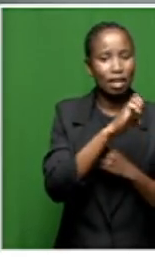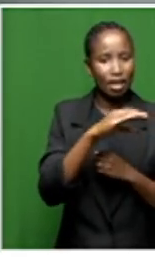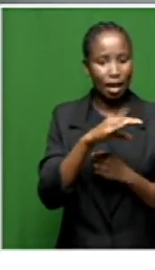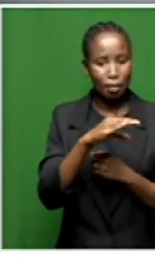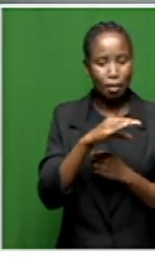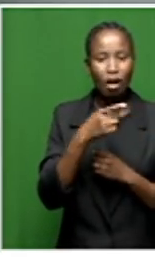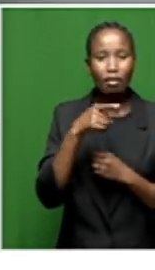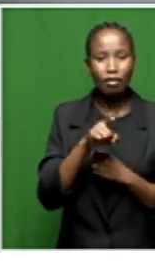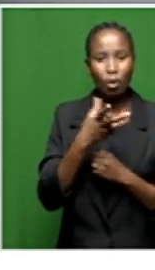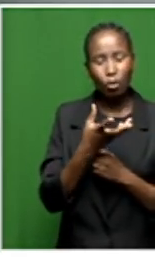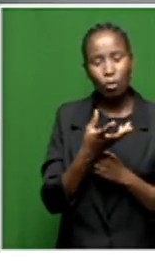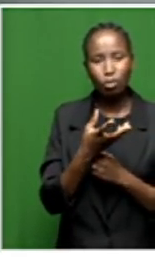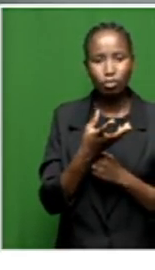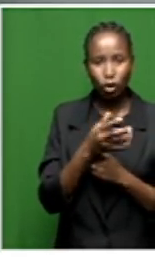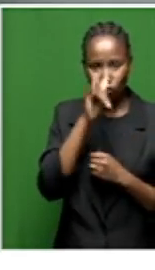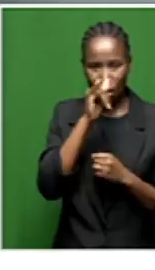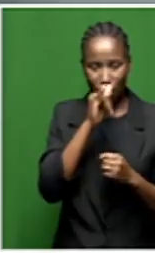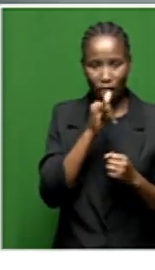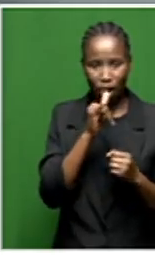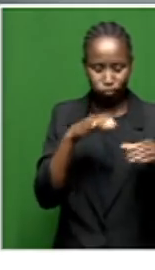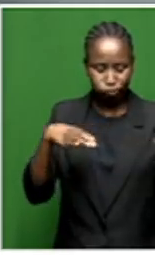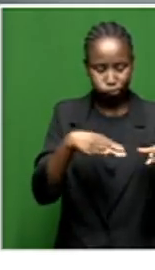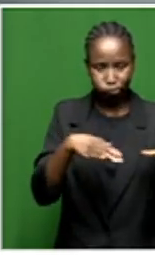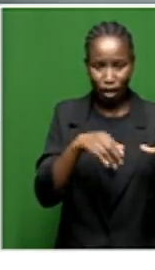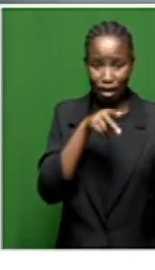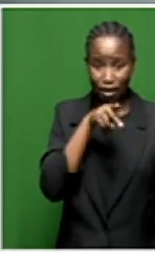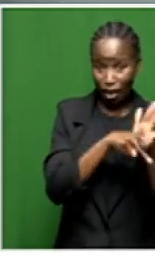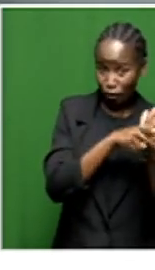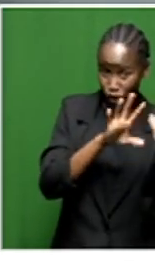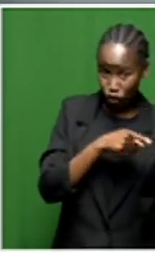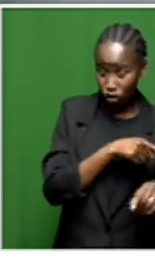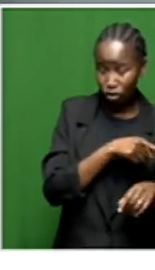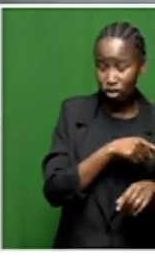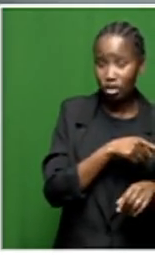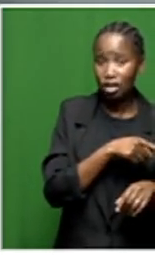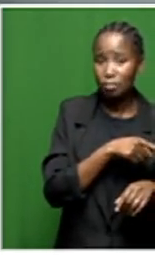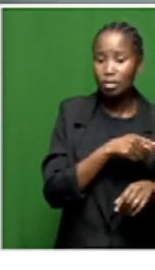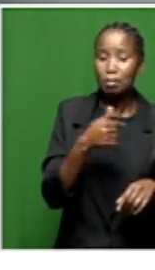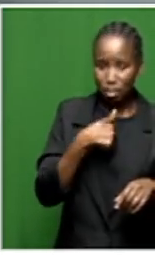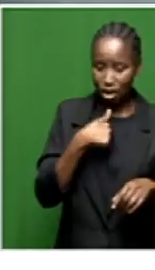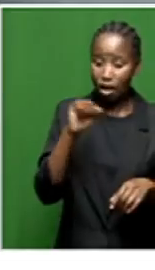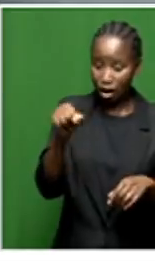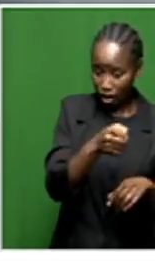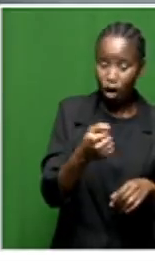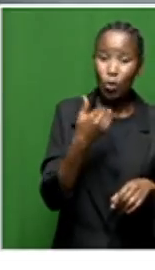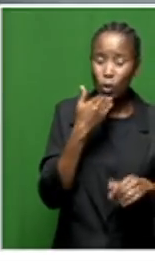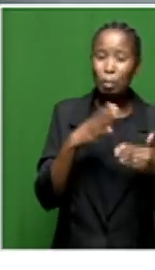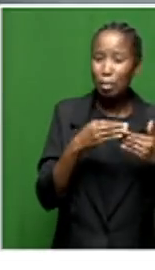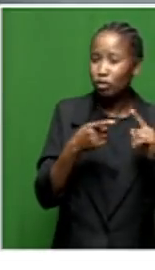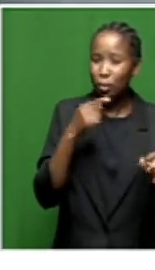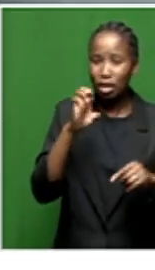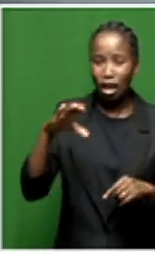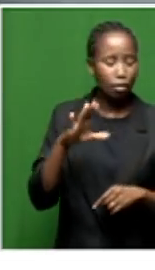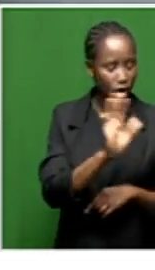criminal gang was involved, I haven't involved solely the members from the Western Cape. I have taken from